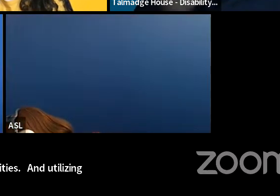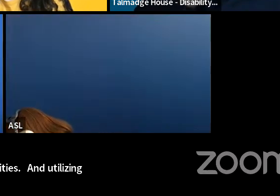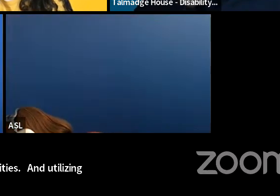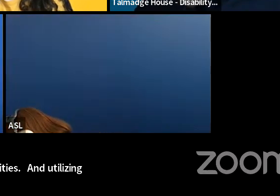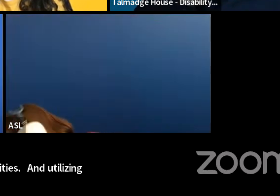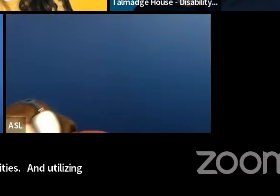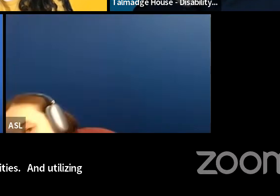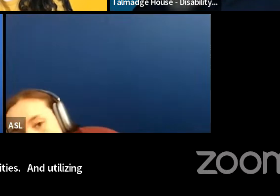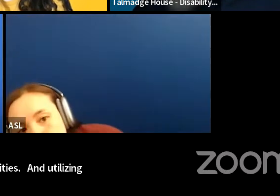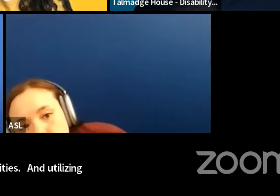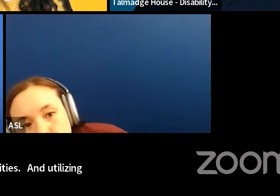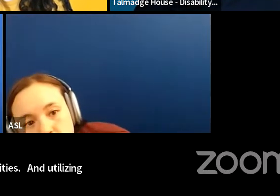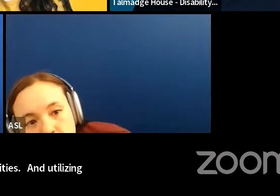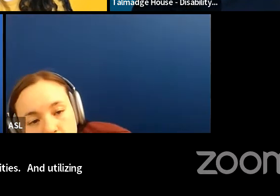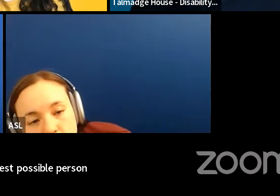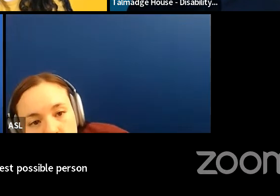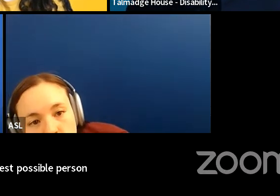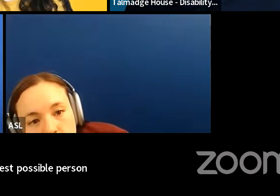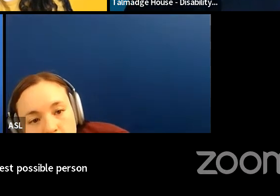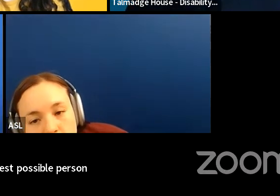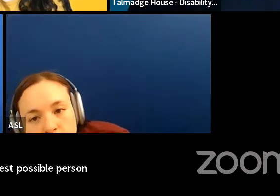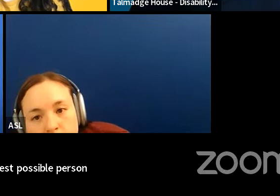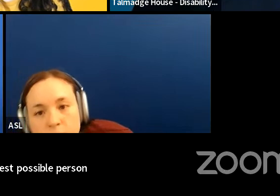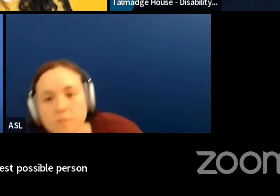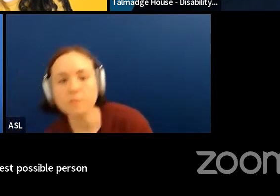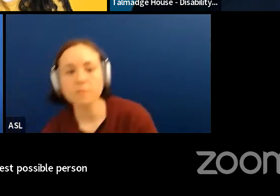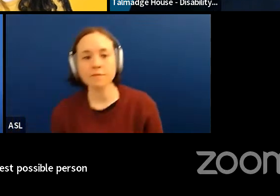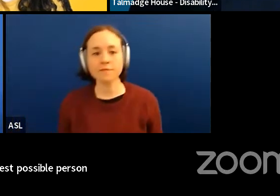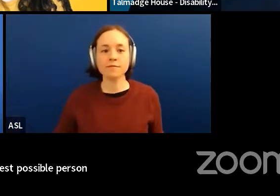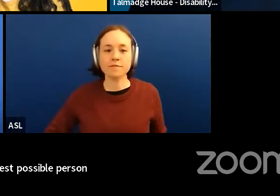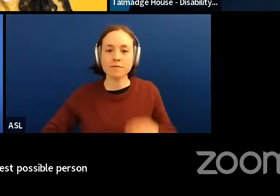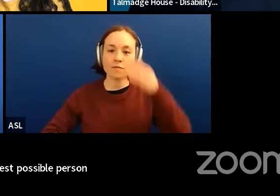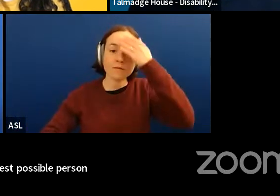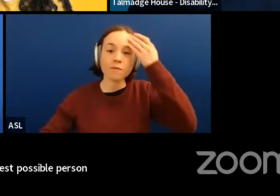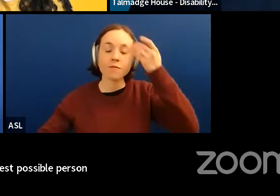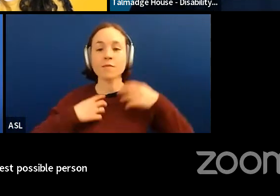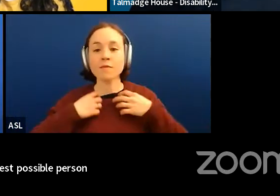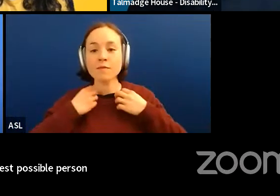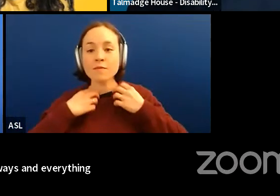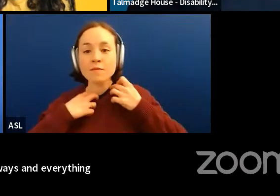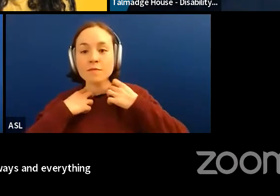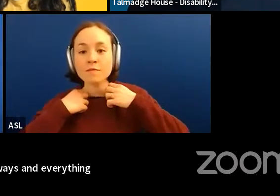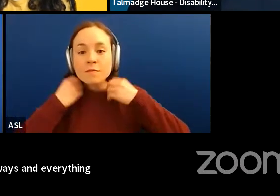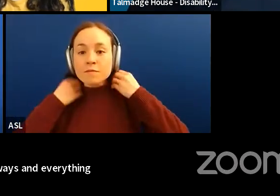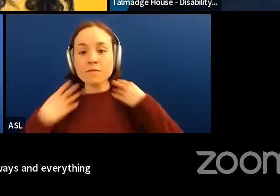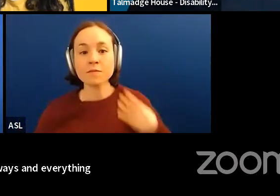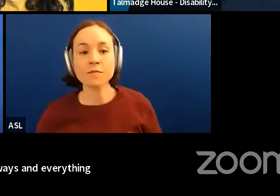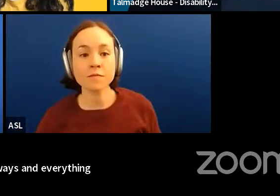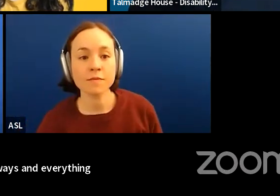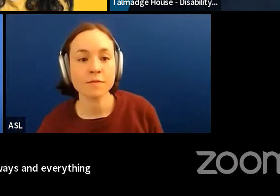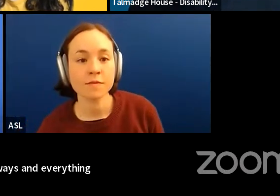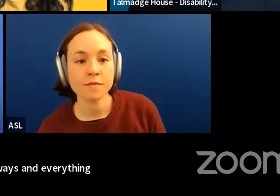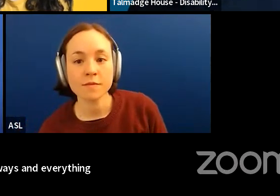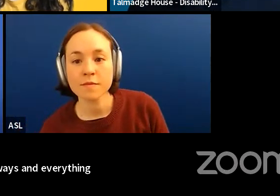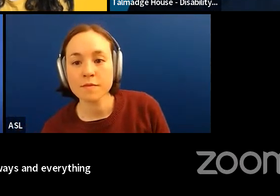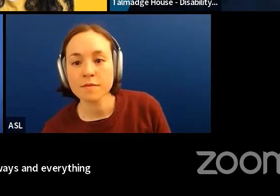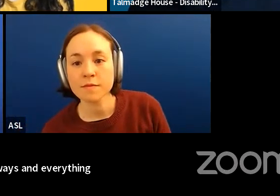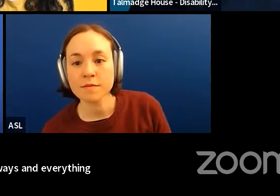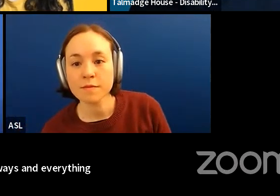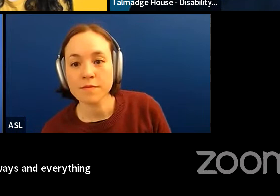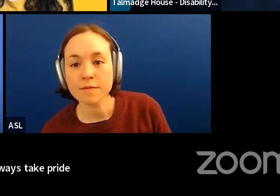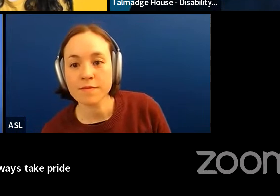can be. Like, I always, in everything that I do, I always take pride in my